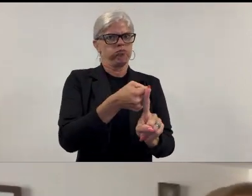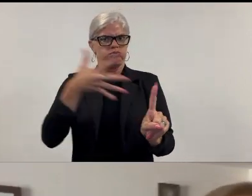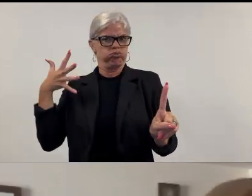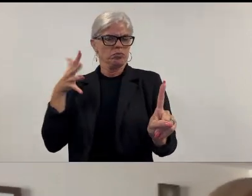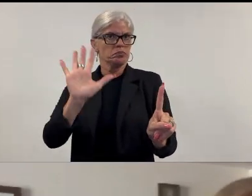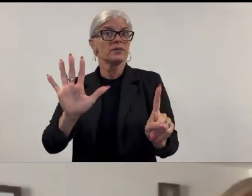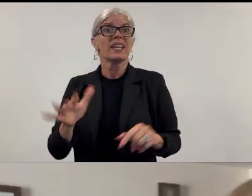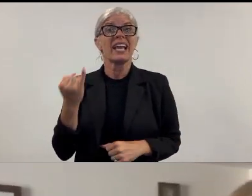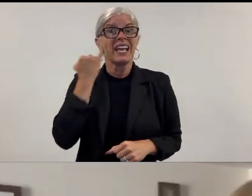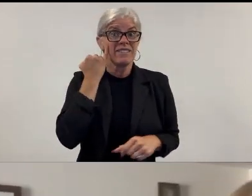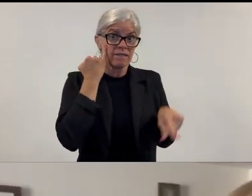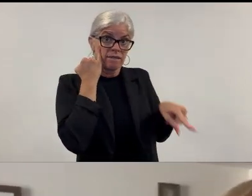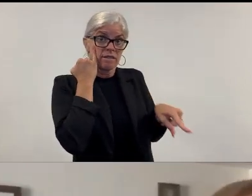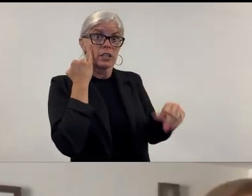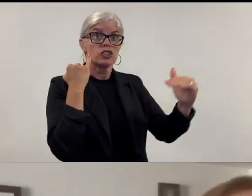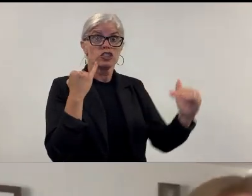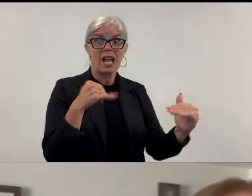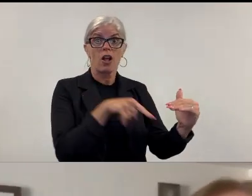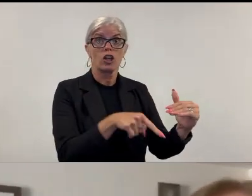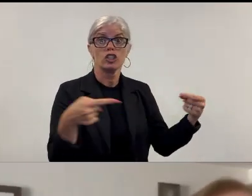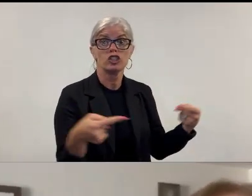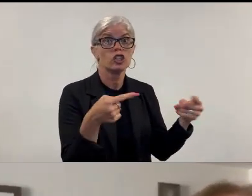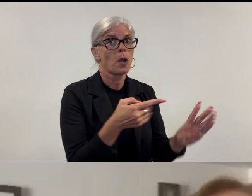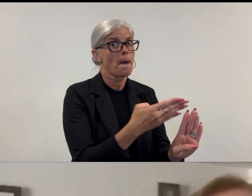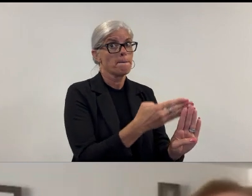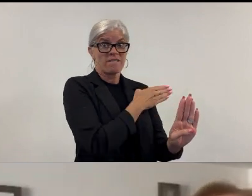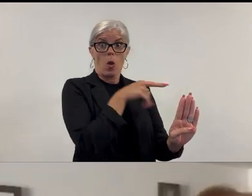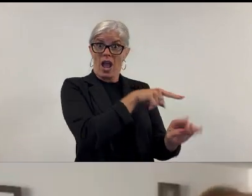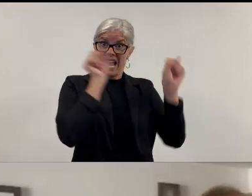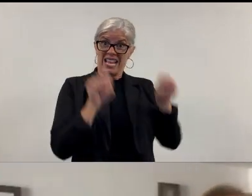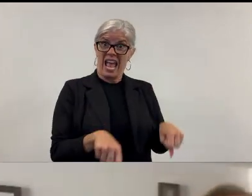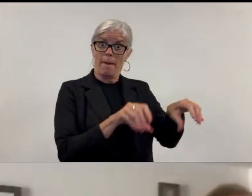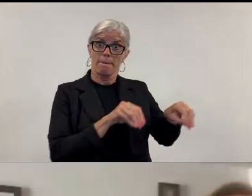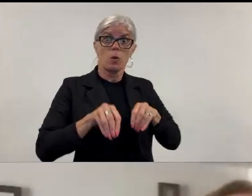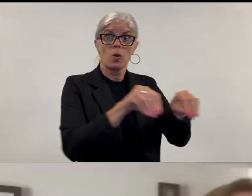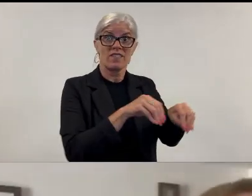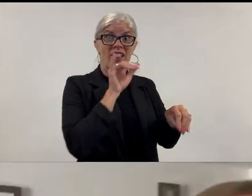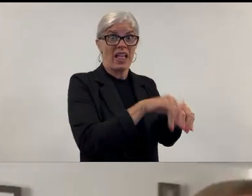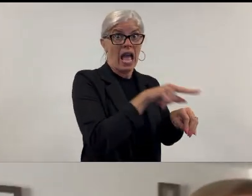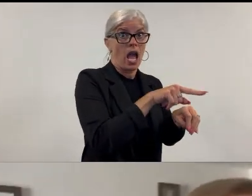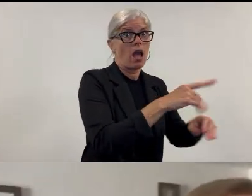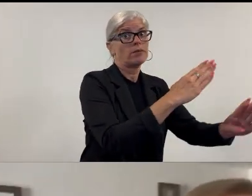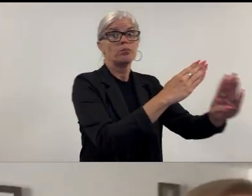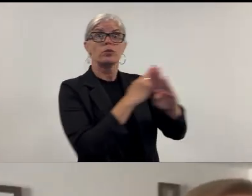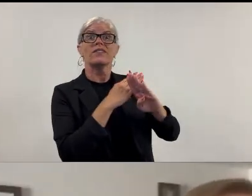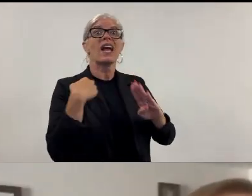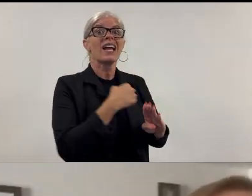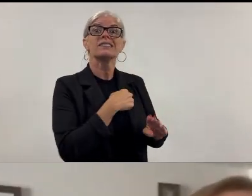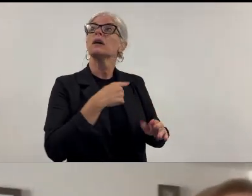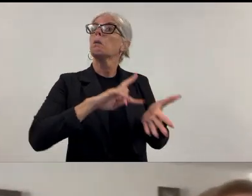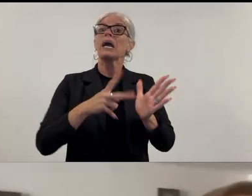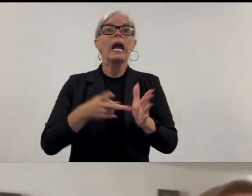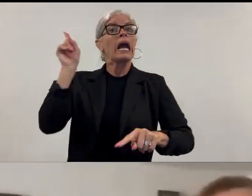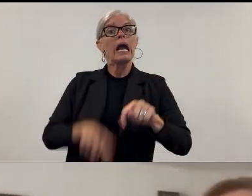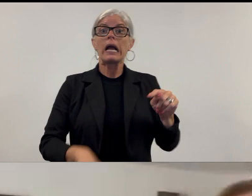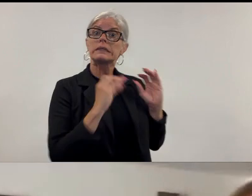problems related to formation of the acetabular of the hip joint. They will develop, if